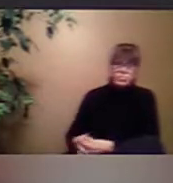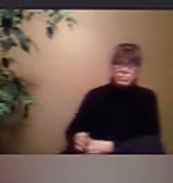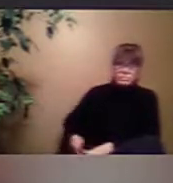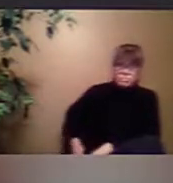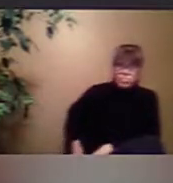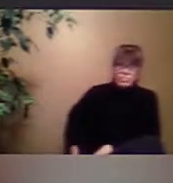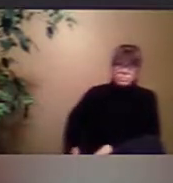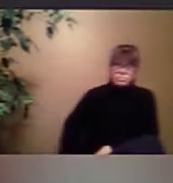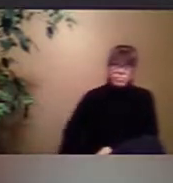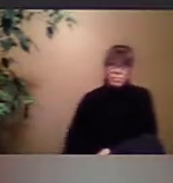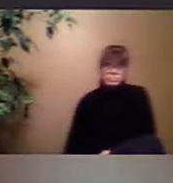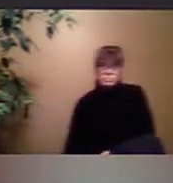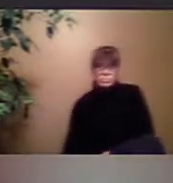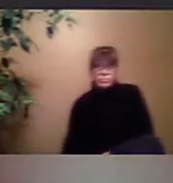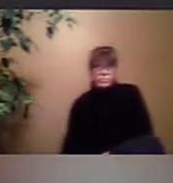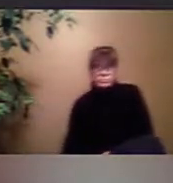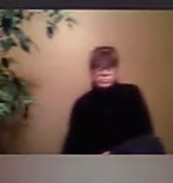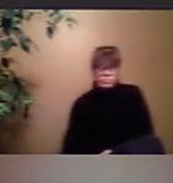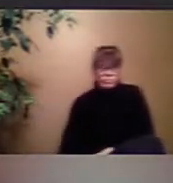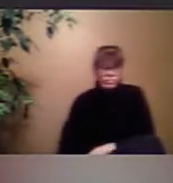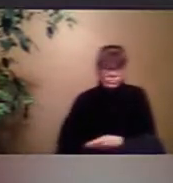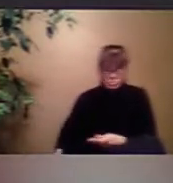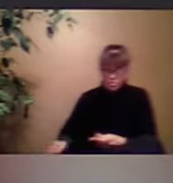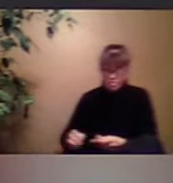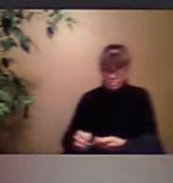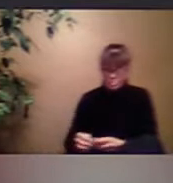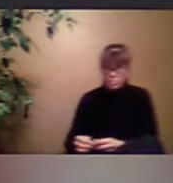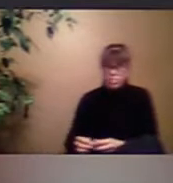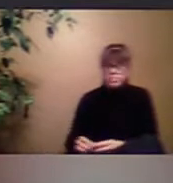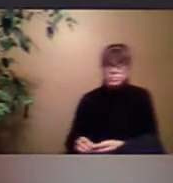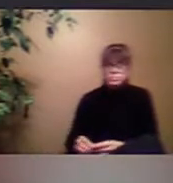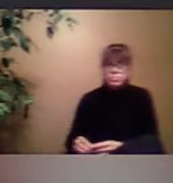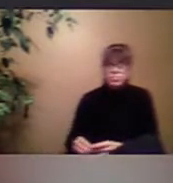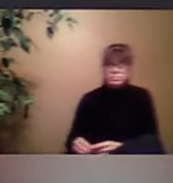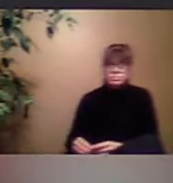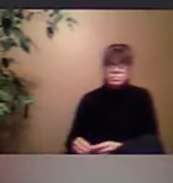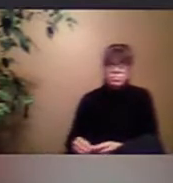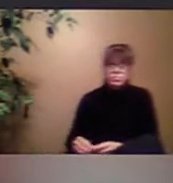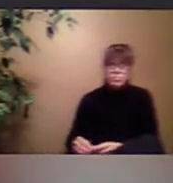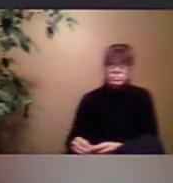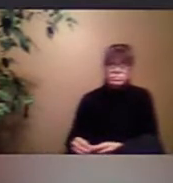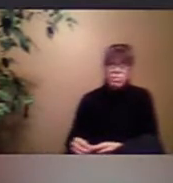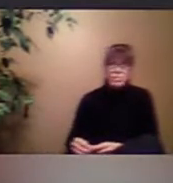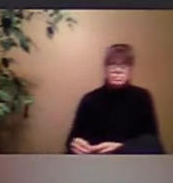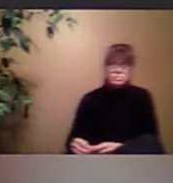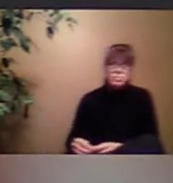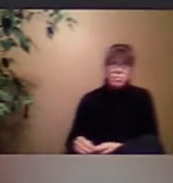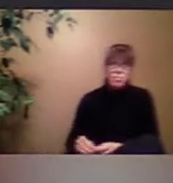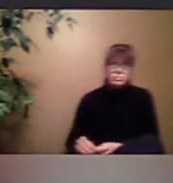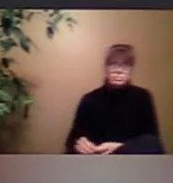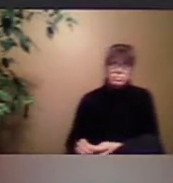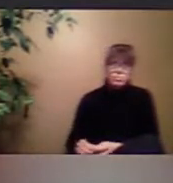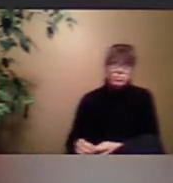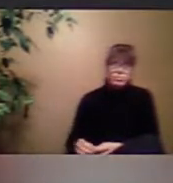Bingham, police, police chief, Jessica Booth, Recreation Director, and John Harlemert, our